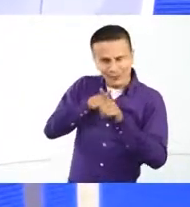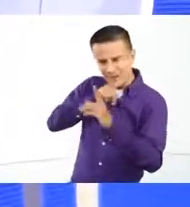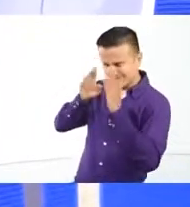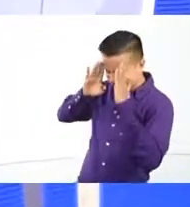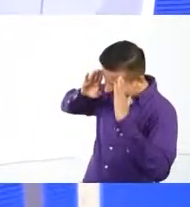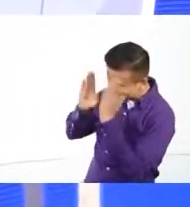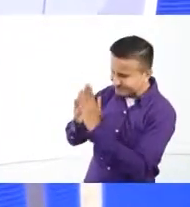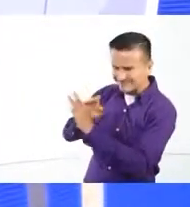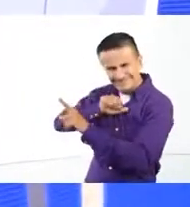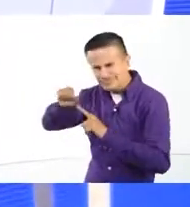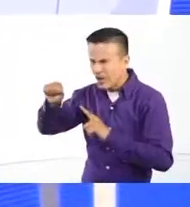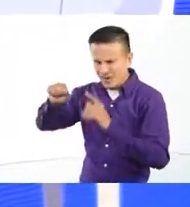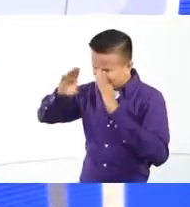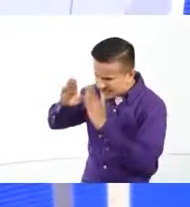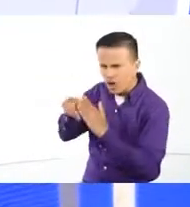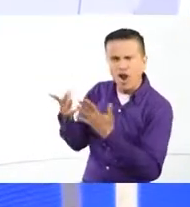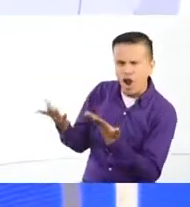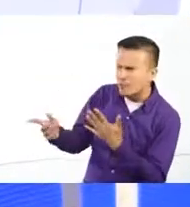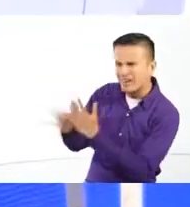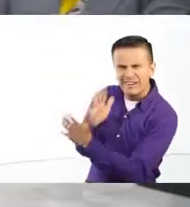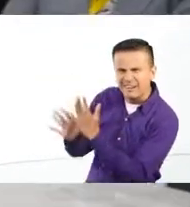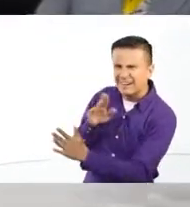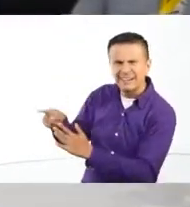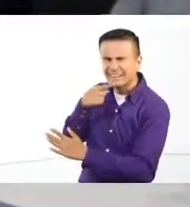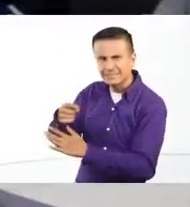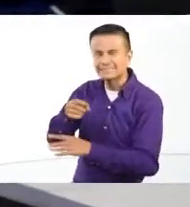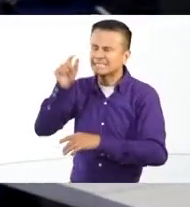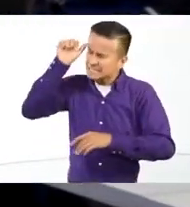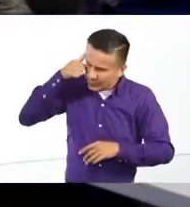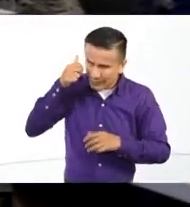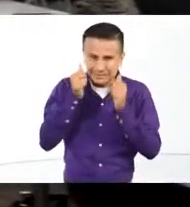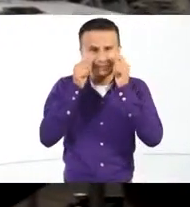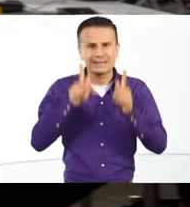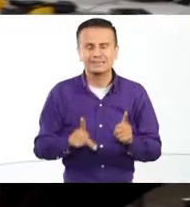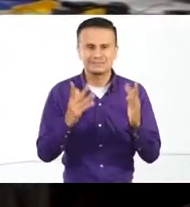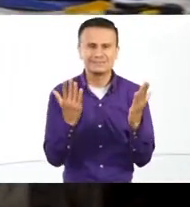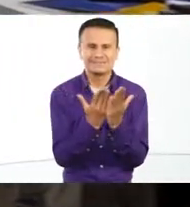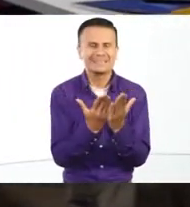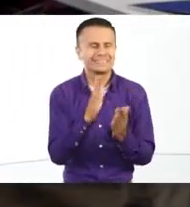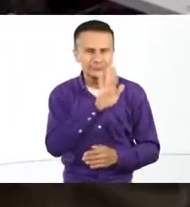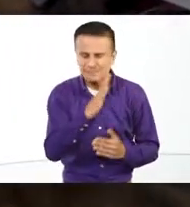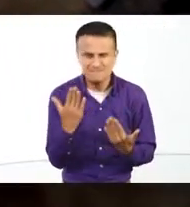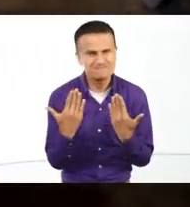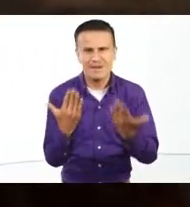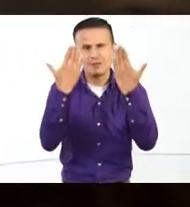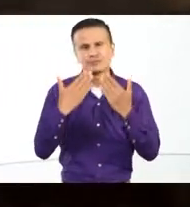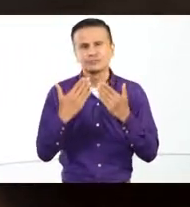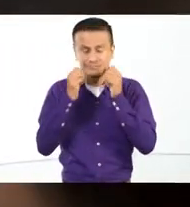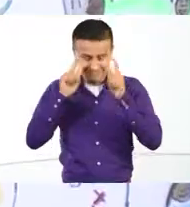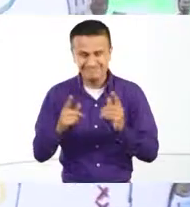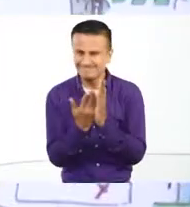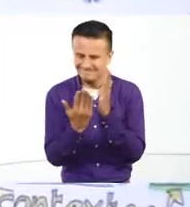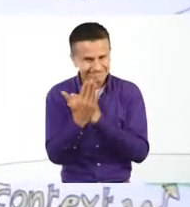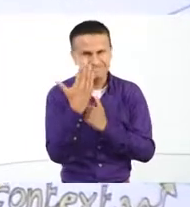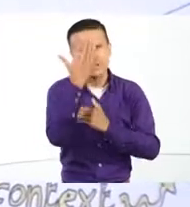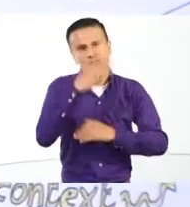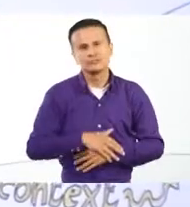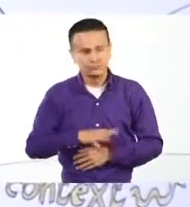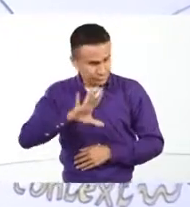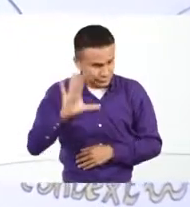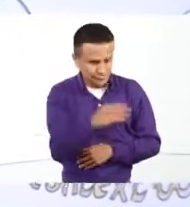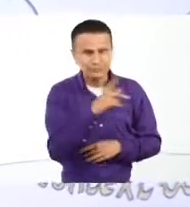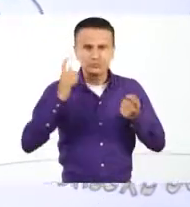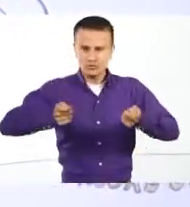what they have to say, and remembering that all children count, all children count. And that we all have a role to play in making